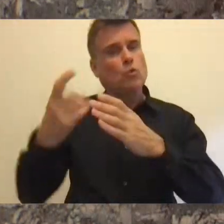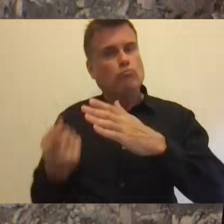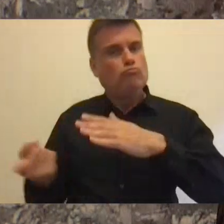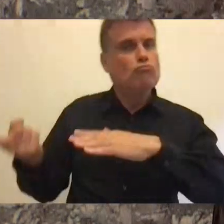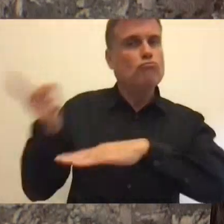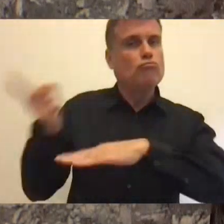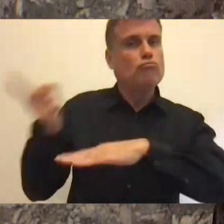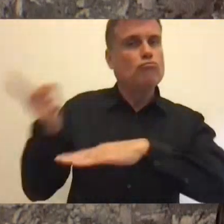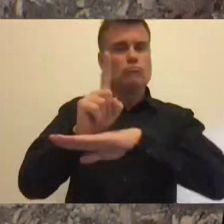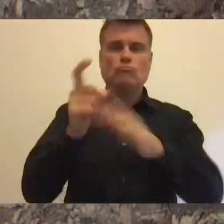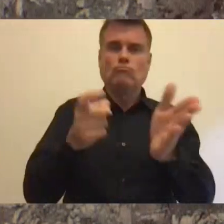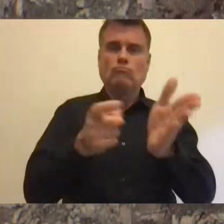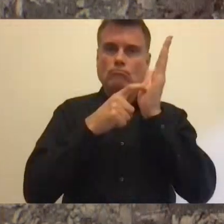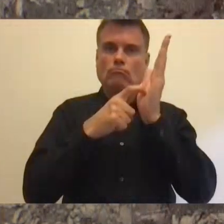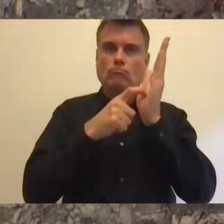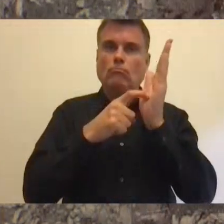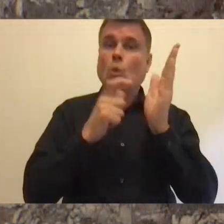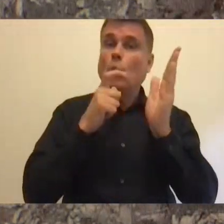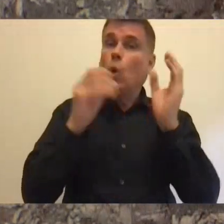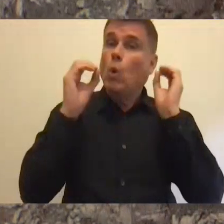22nd,